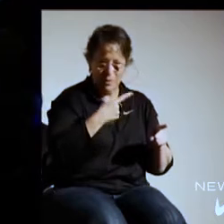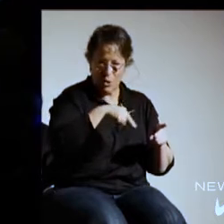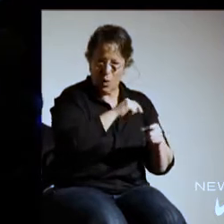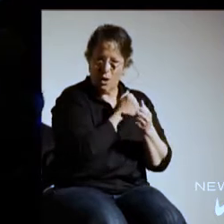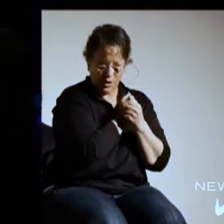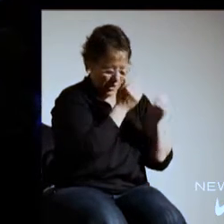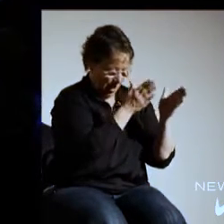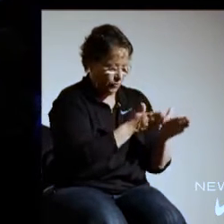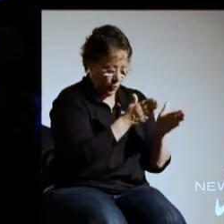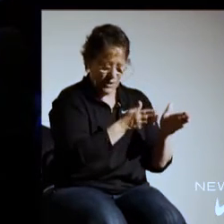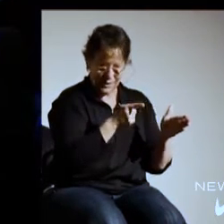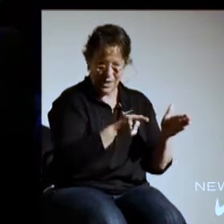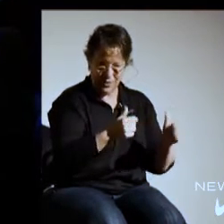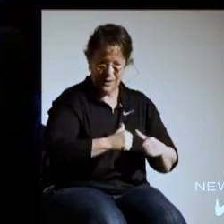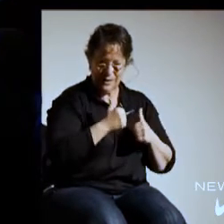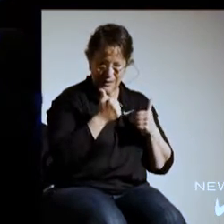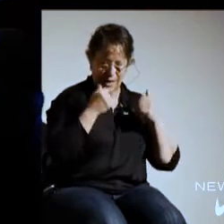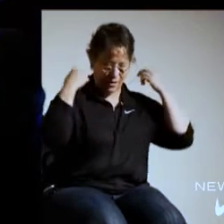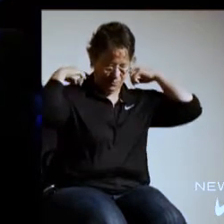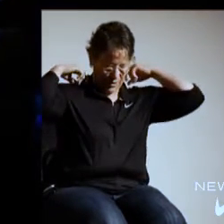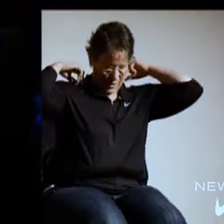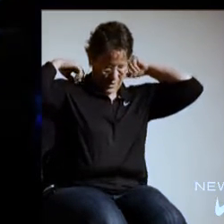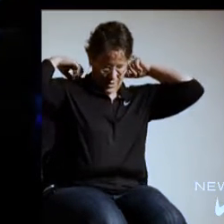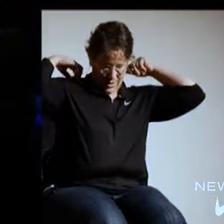and they chose that solution to get better.